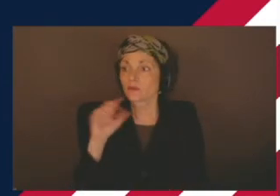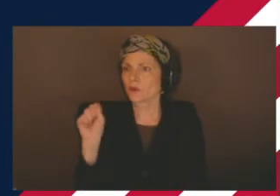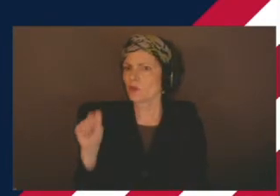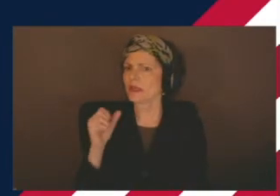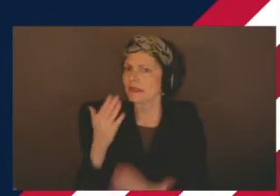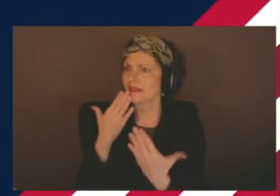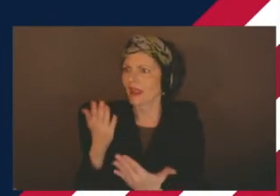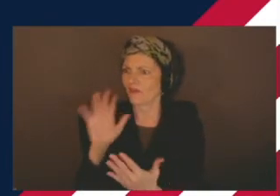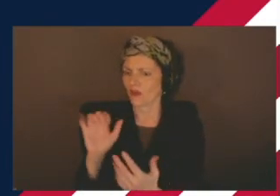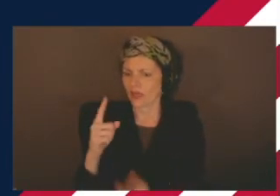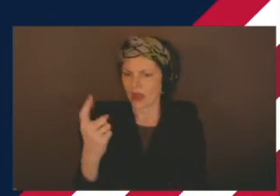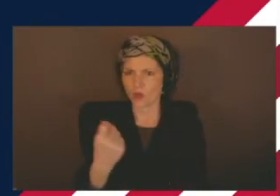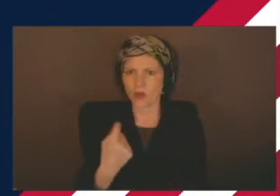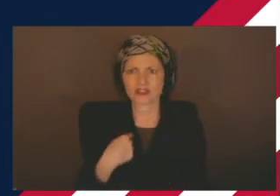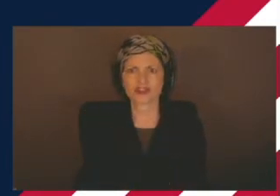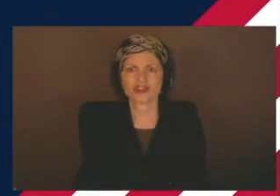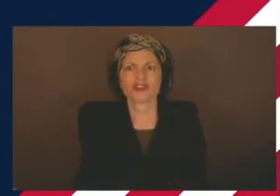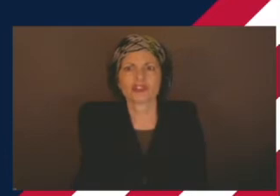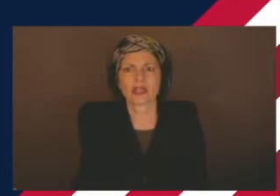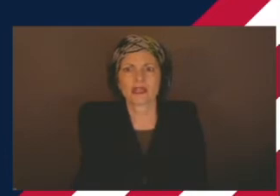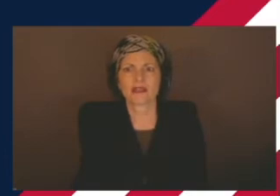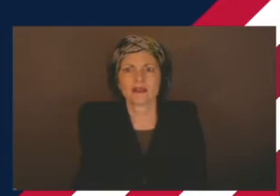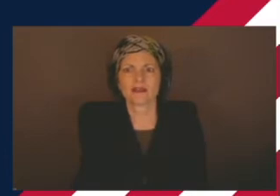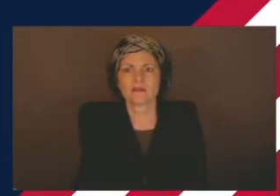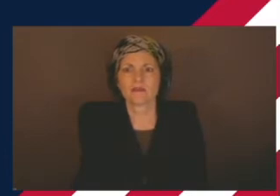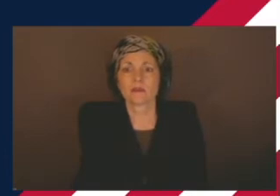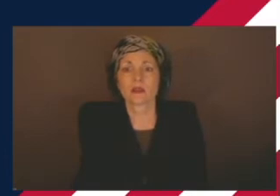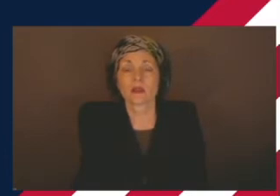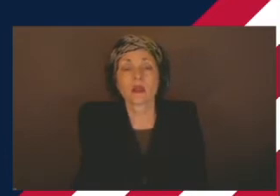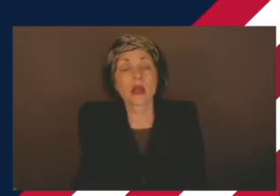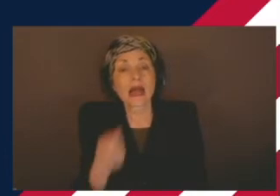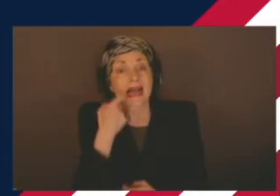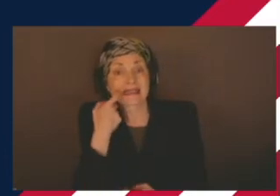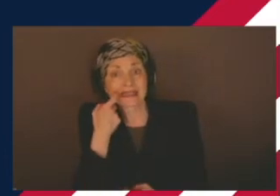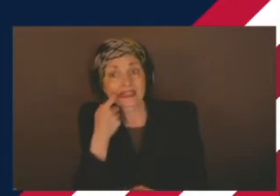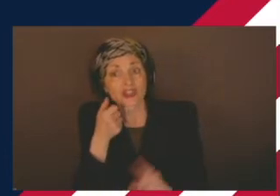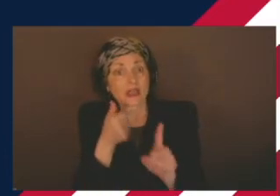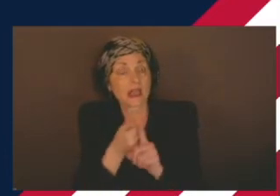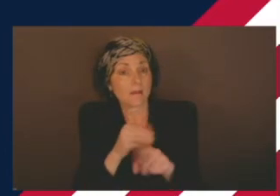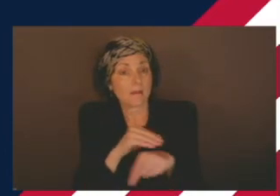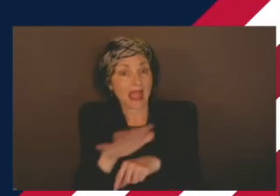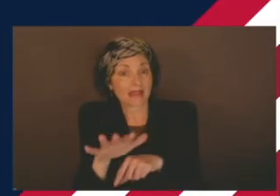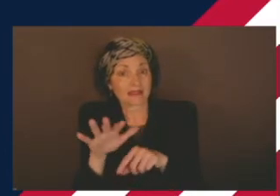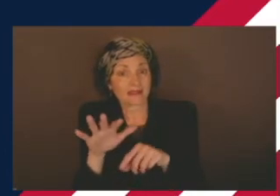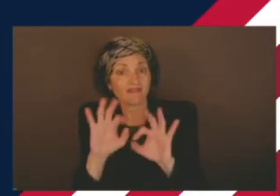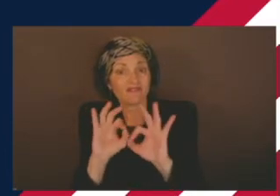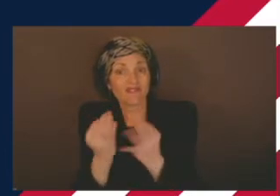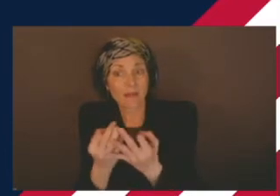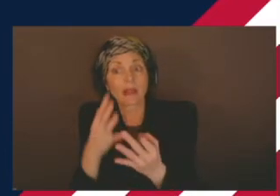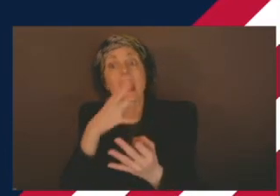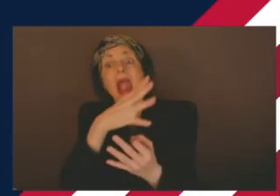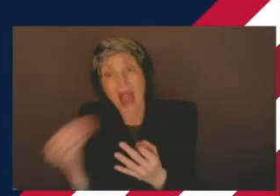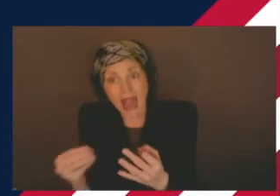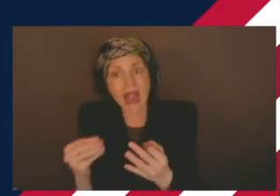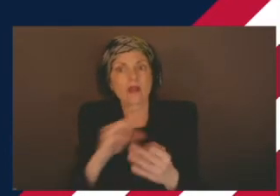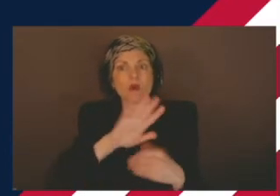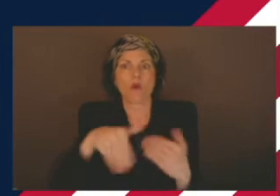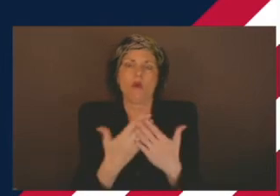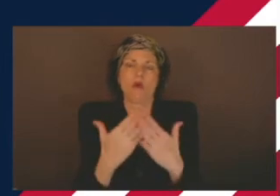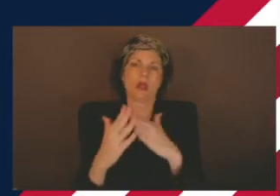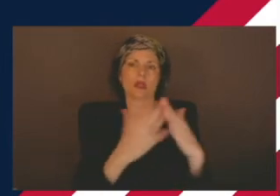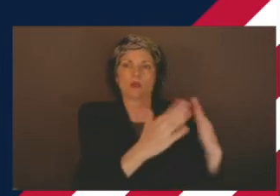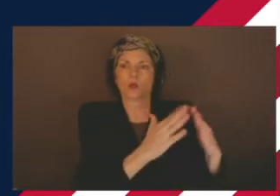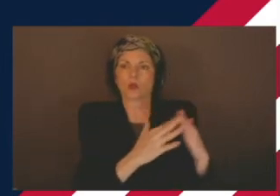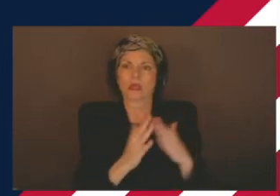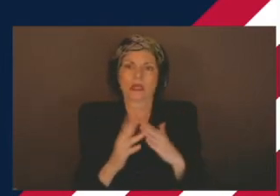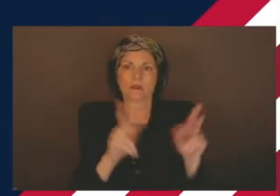they say, addiction impacts not just the family, it impacts the entire community. You know, I always